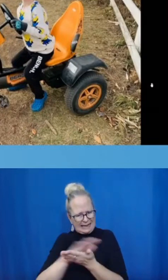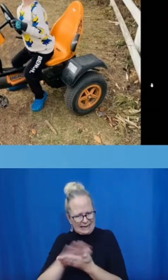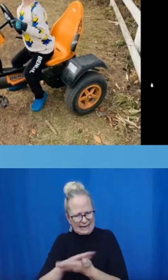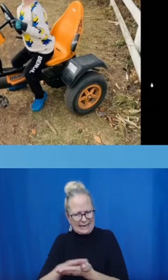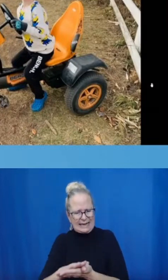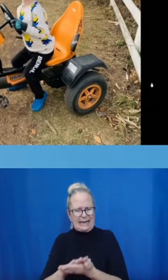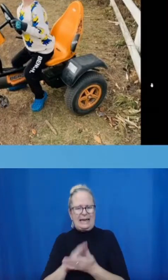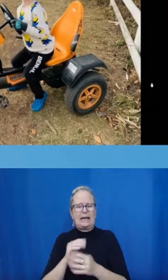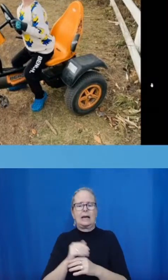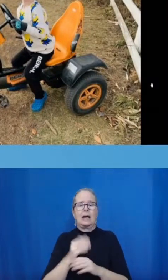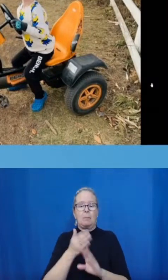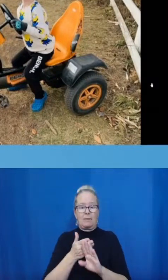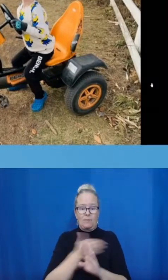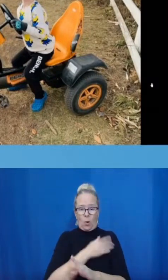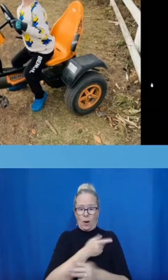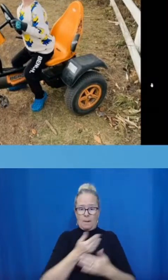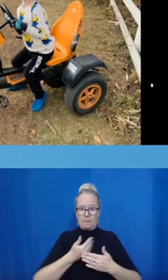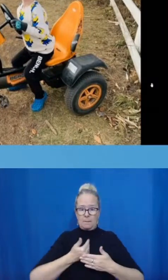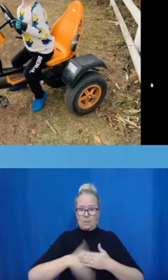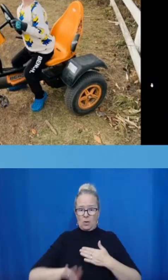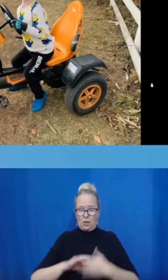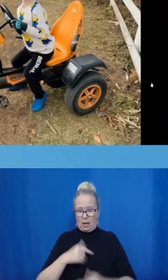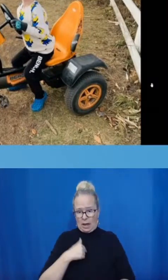I didn't get my flu shot.